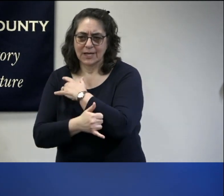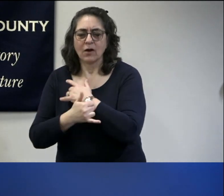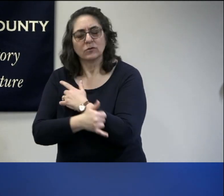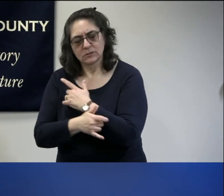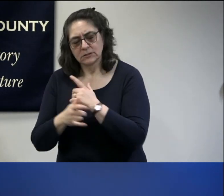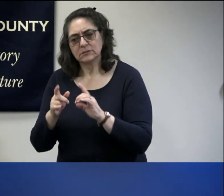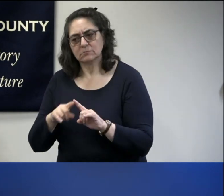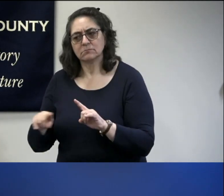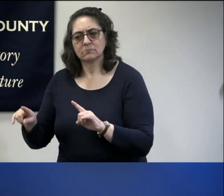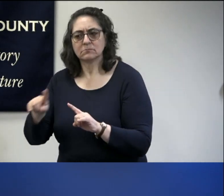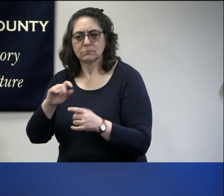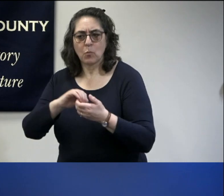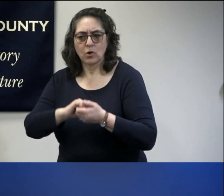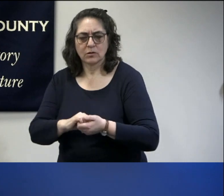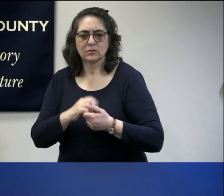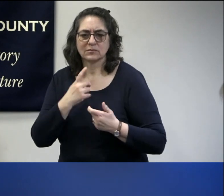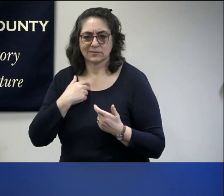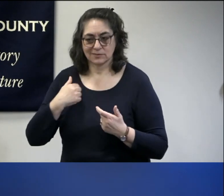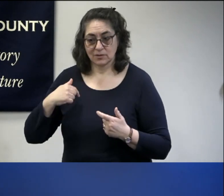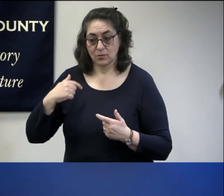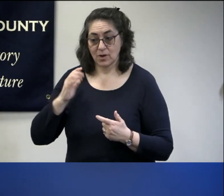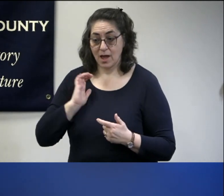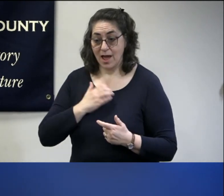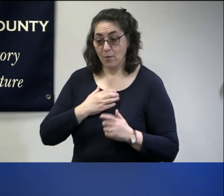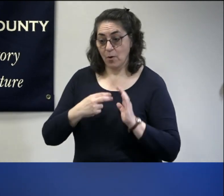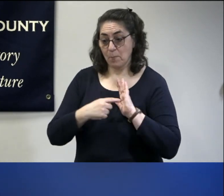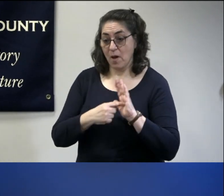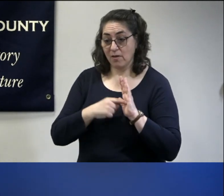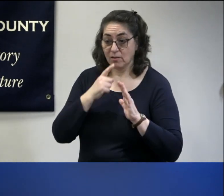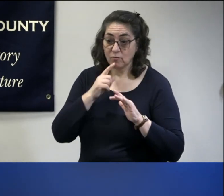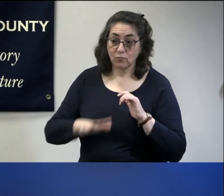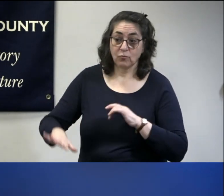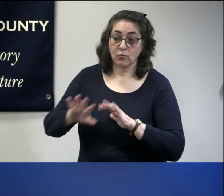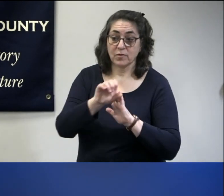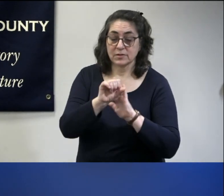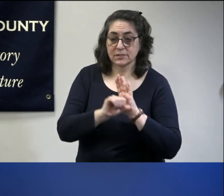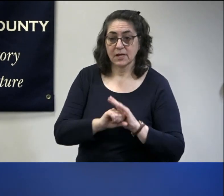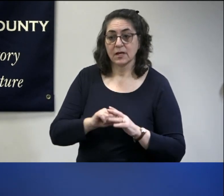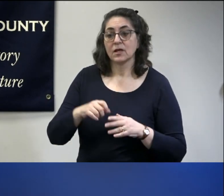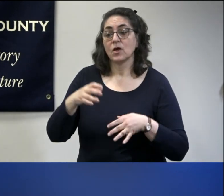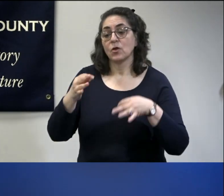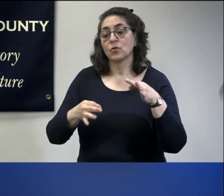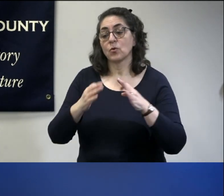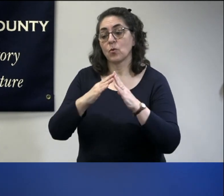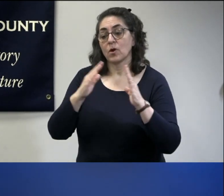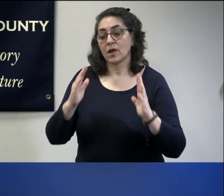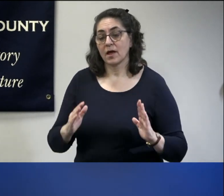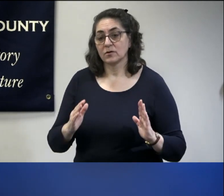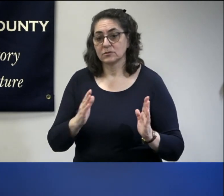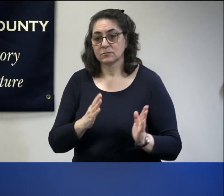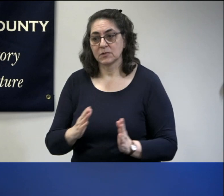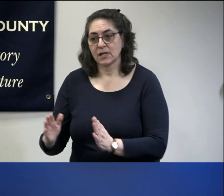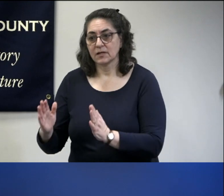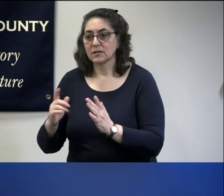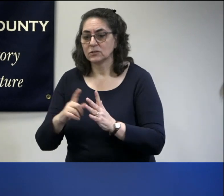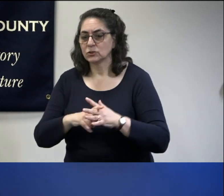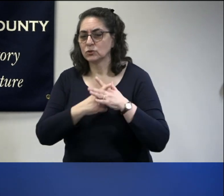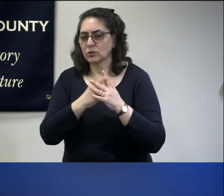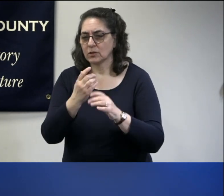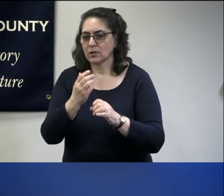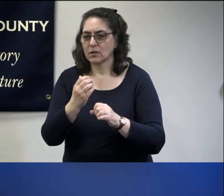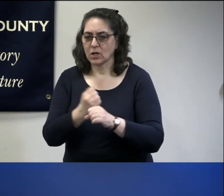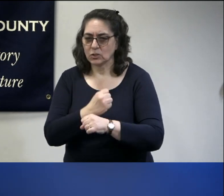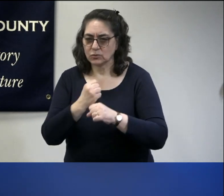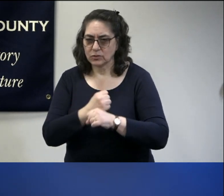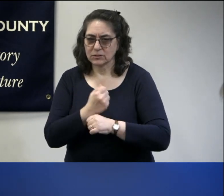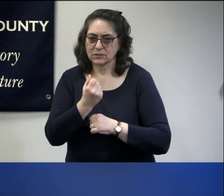historic preservation throughout the state. So the courthouse, though planned, starting the construction in 1890s,